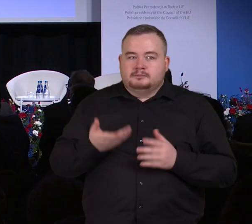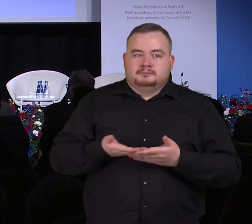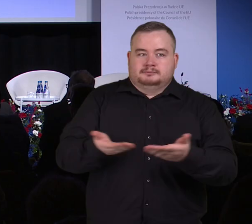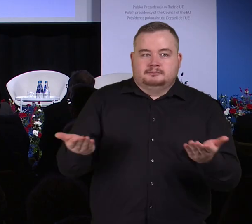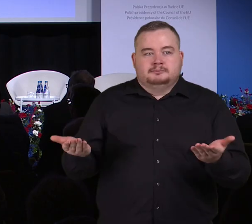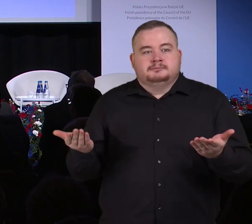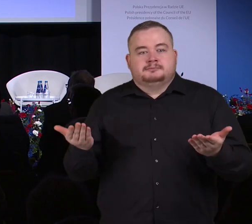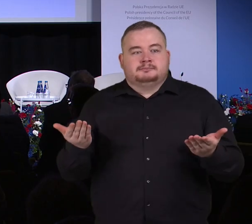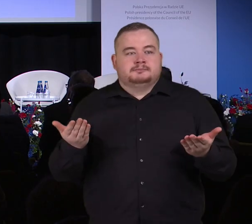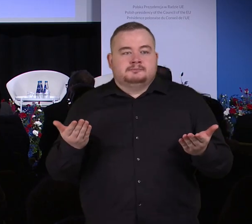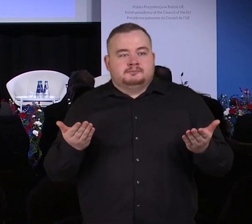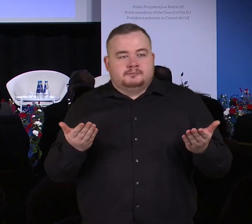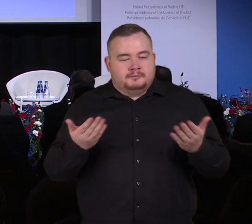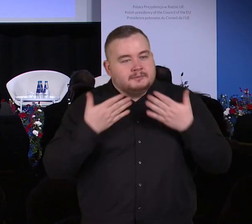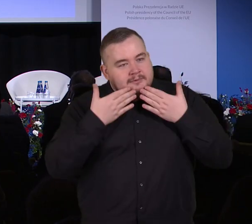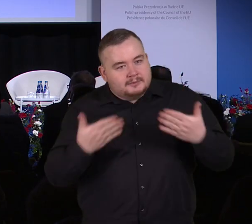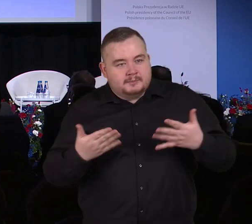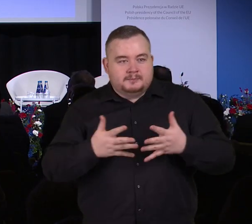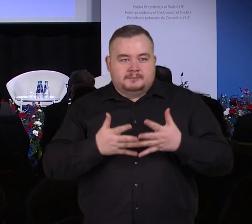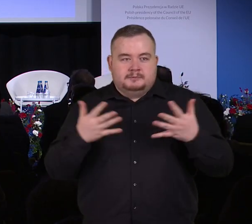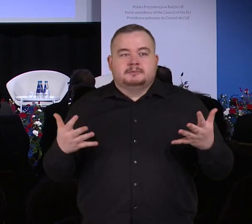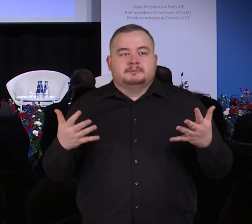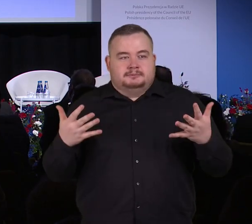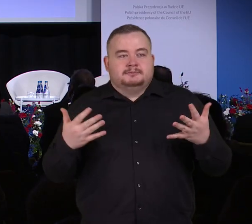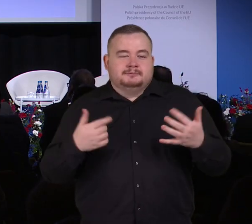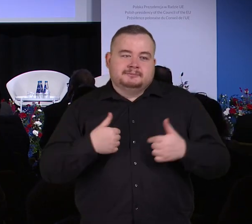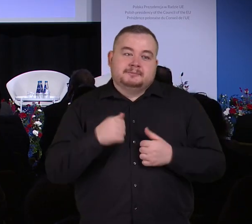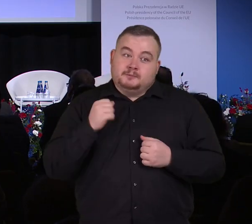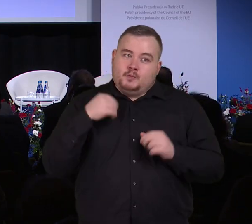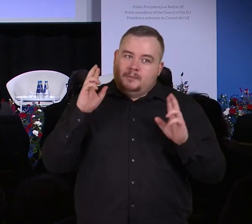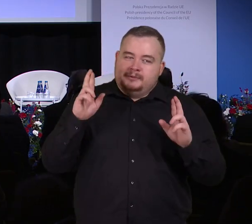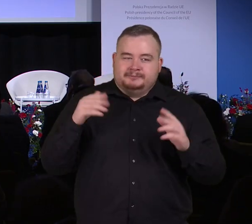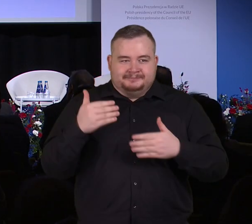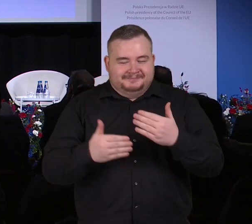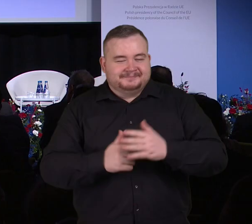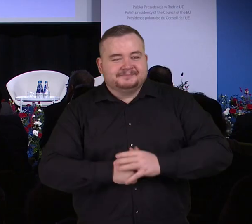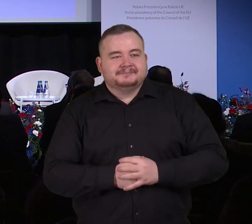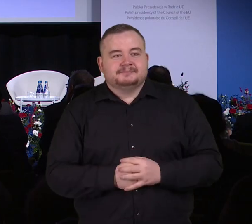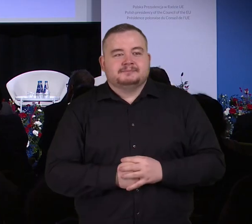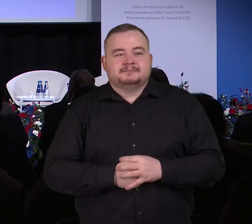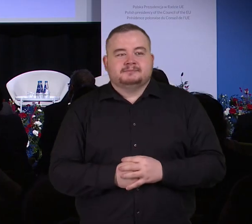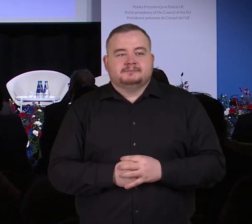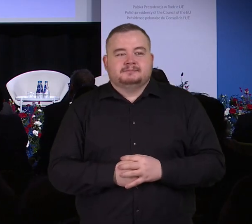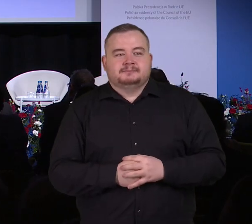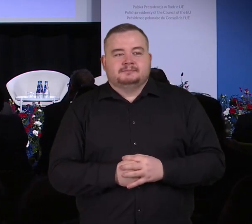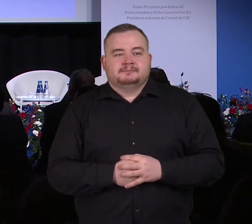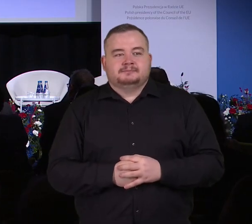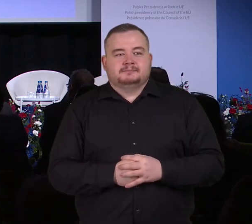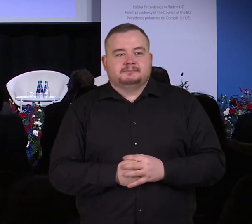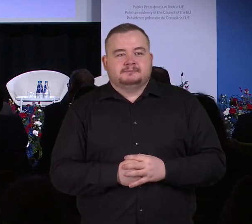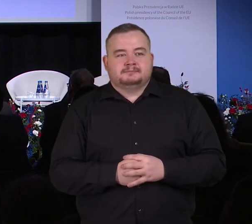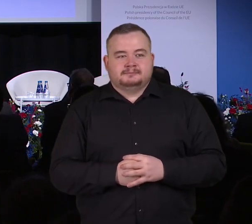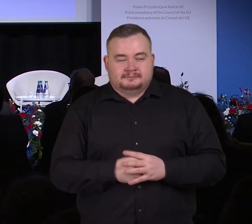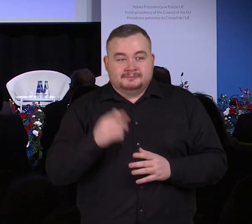za zaproszenie. Thank you very much for invitation. It has been inspirational enough for you. Again, thank you.